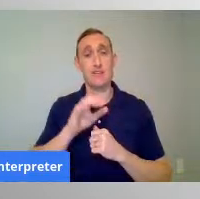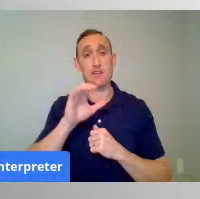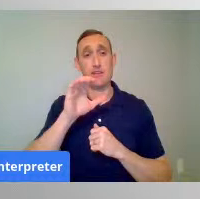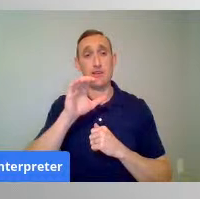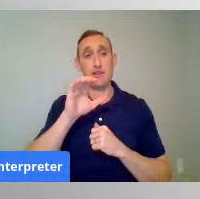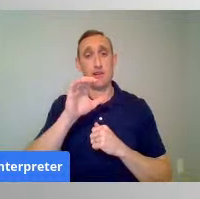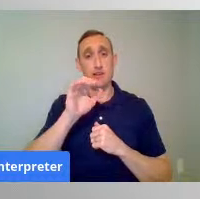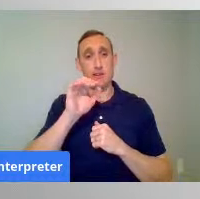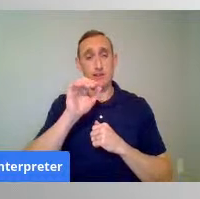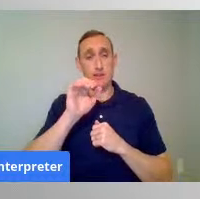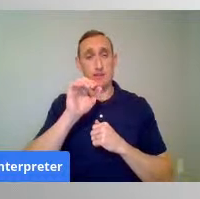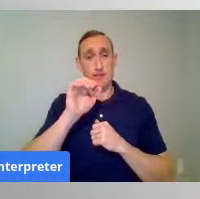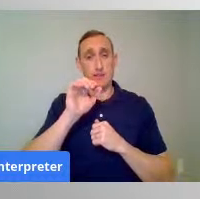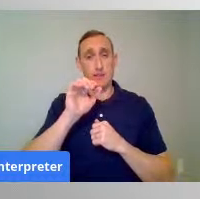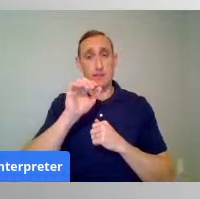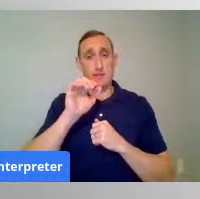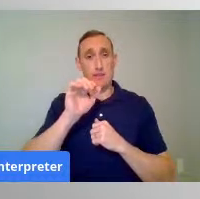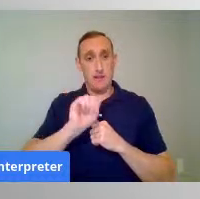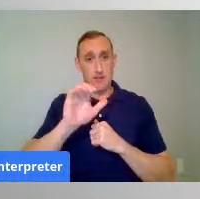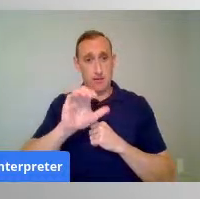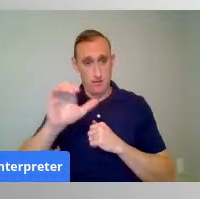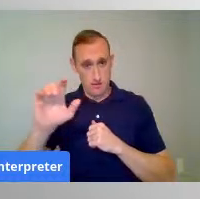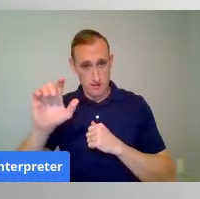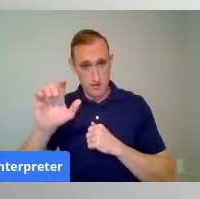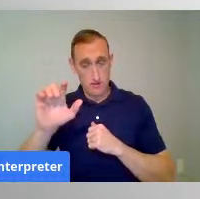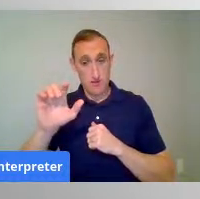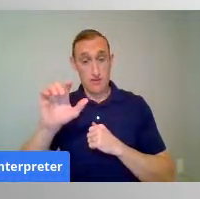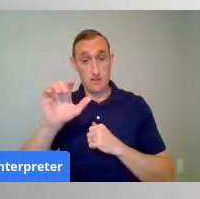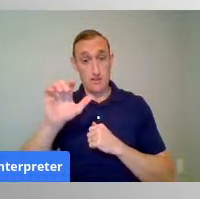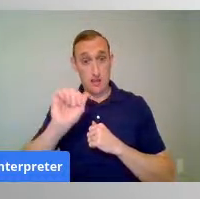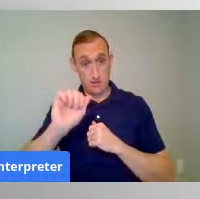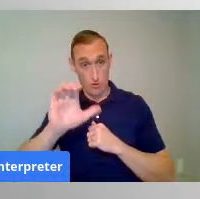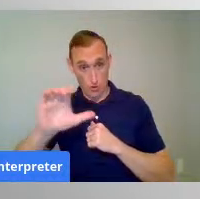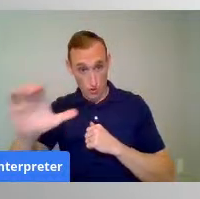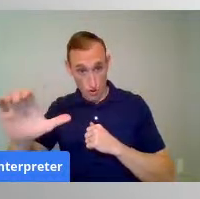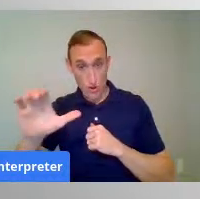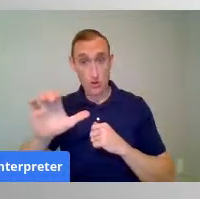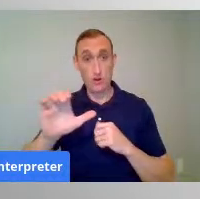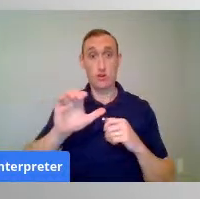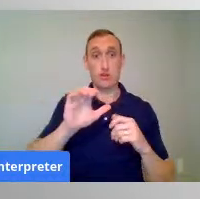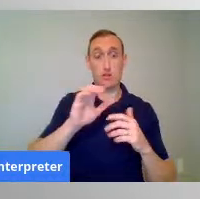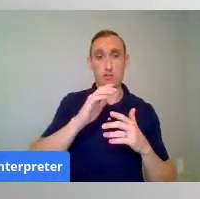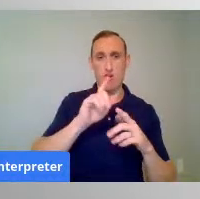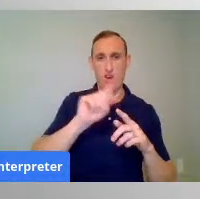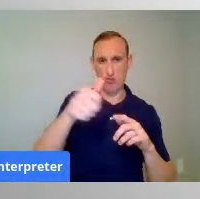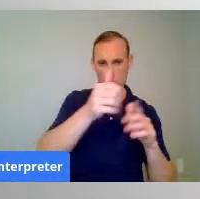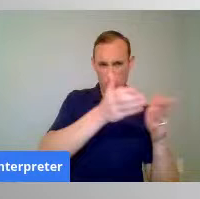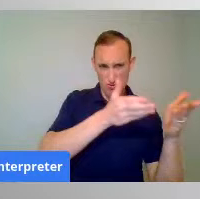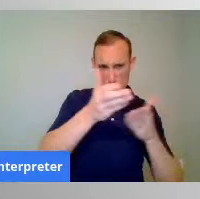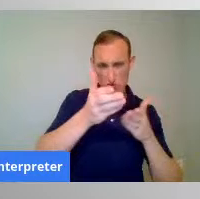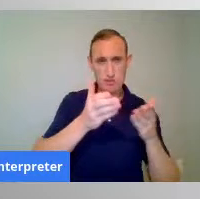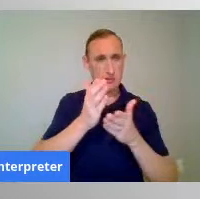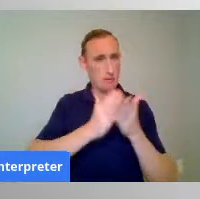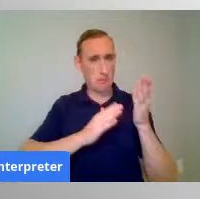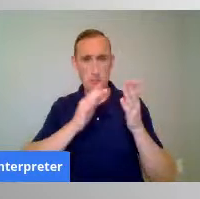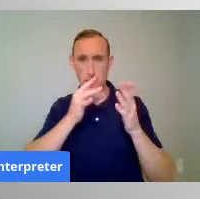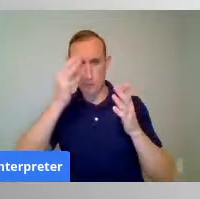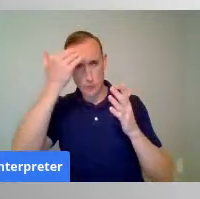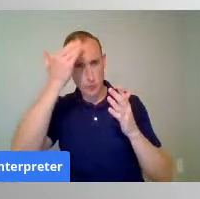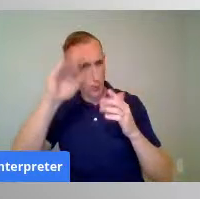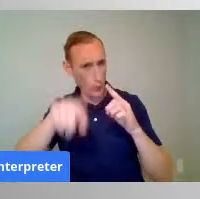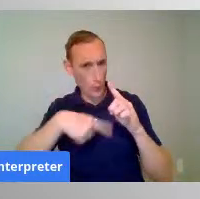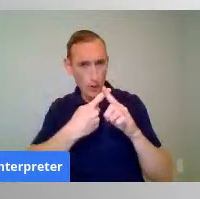to access, parents understanding and knowing when the opportunities are available.